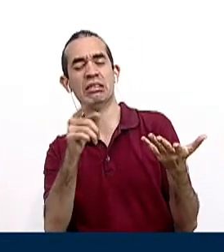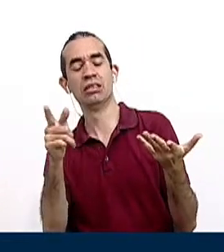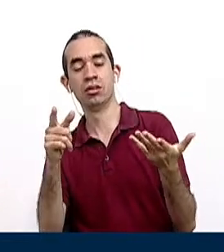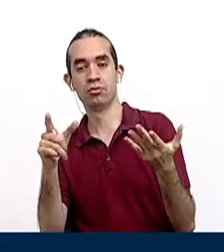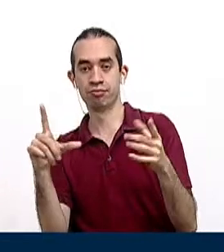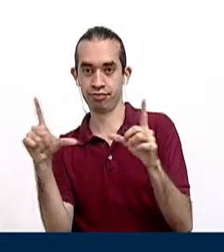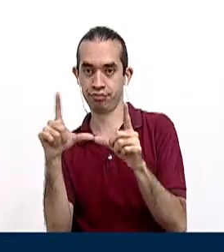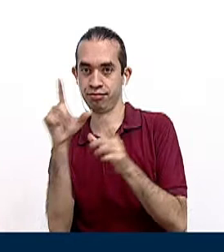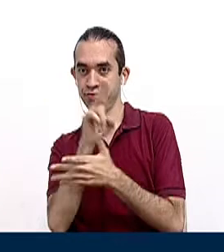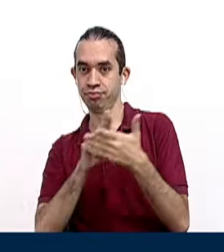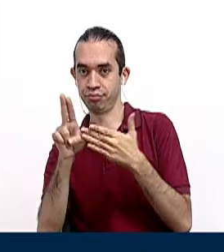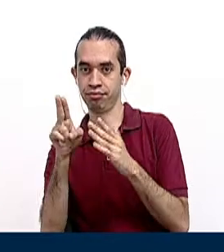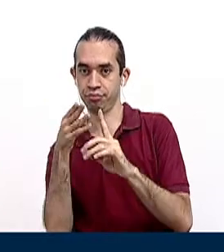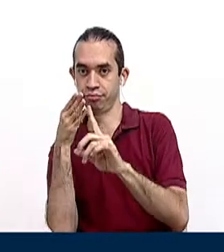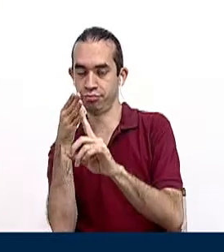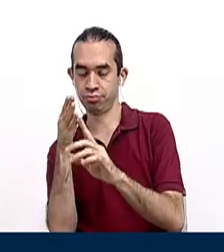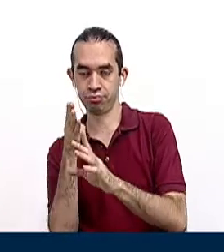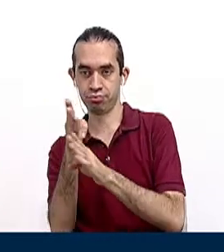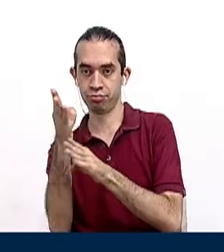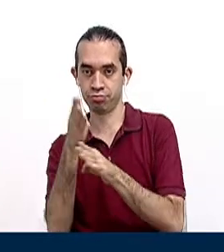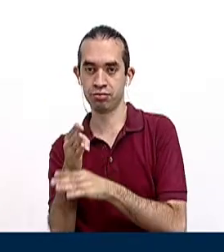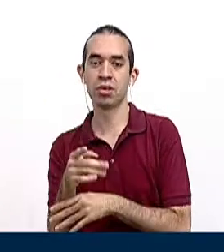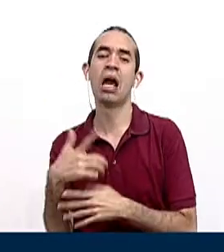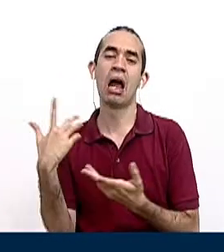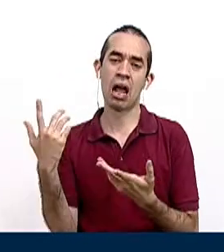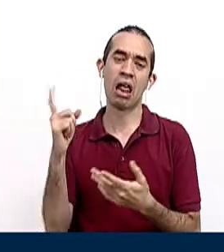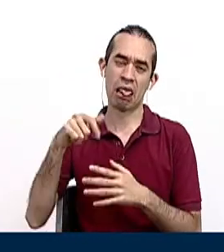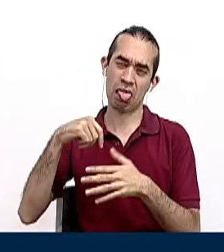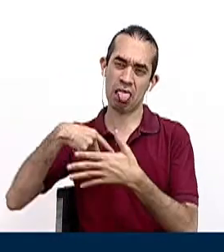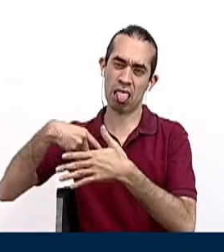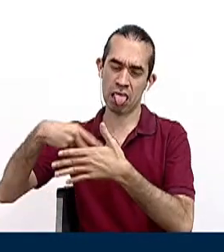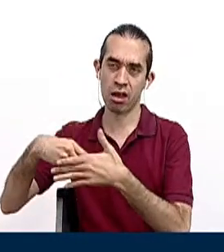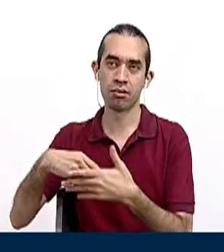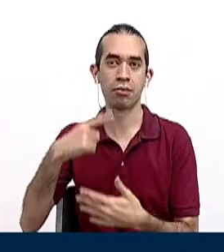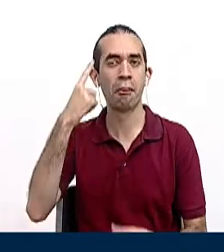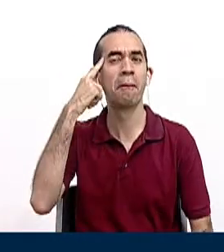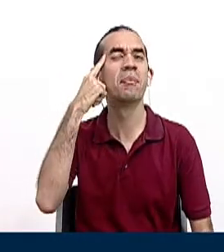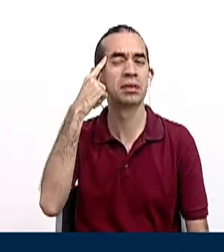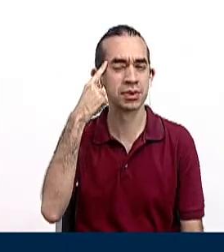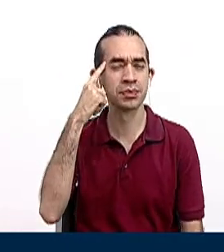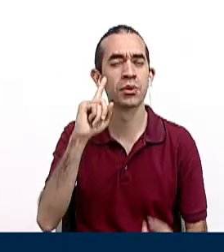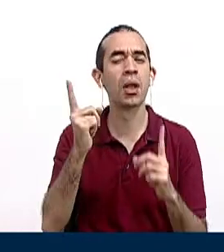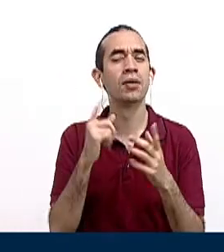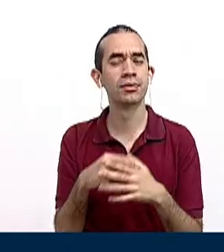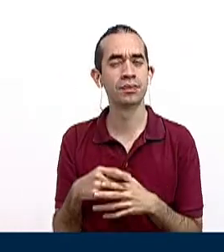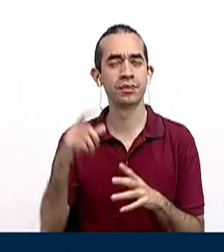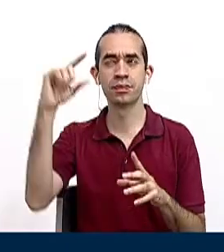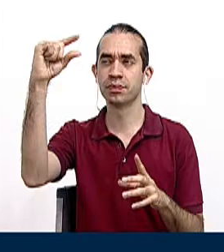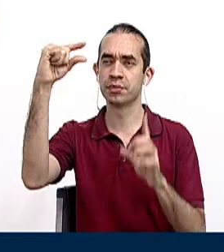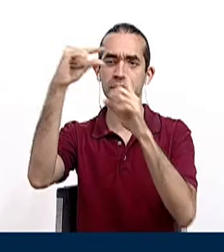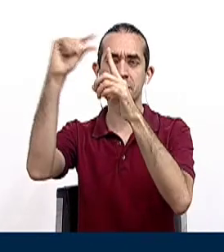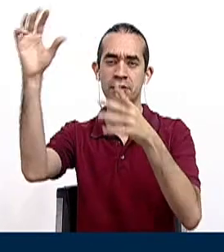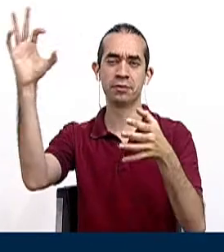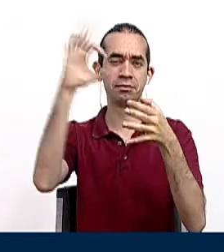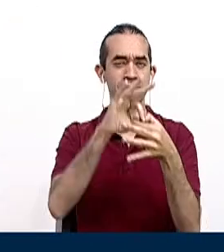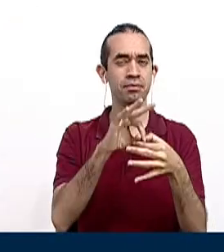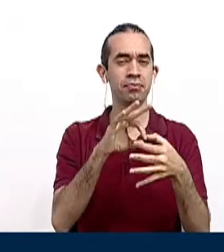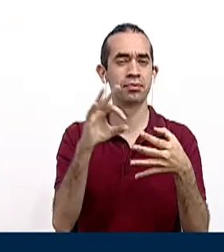be a lot of obstacles to overcome. Think about that one. What do you think? Let's look at the